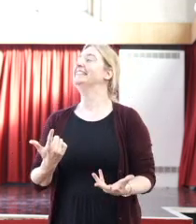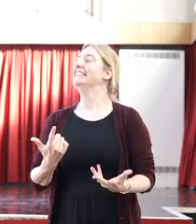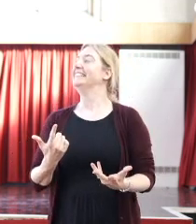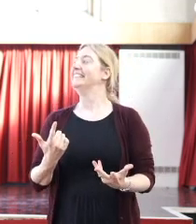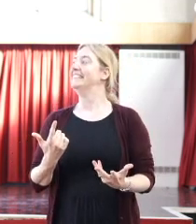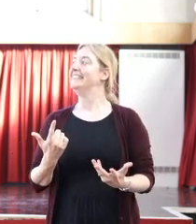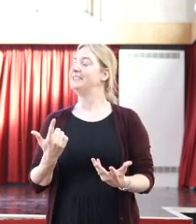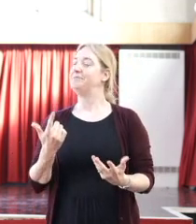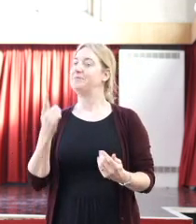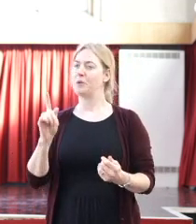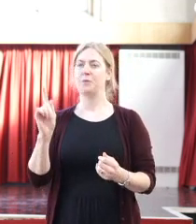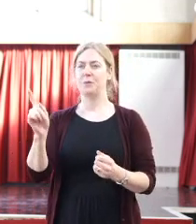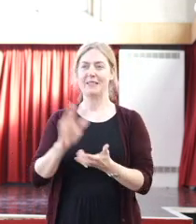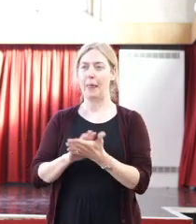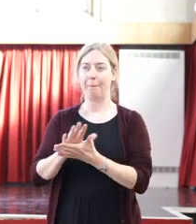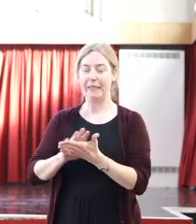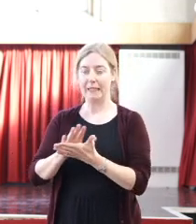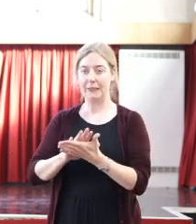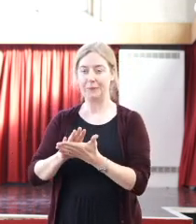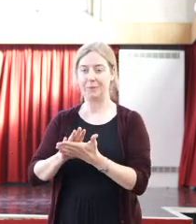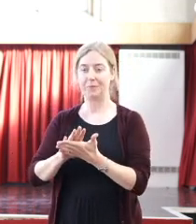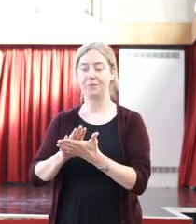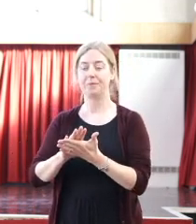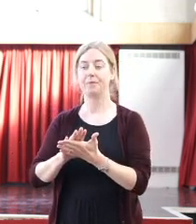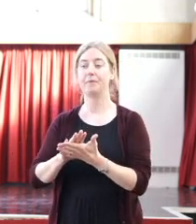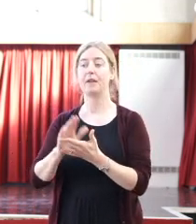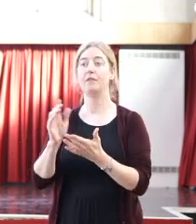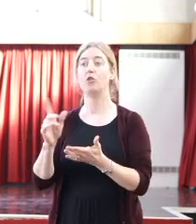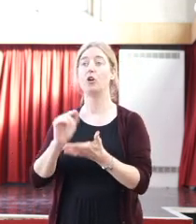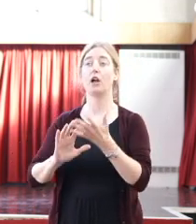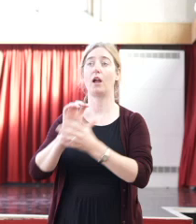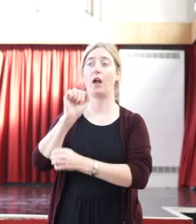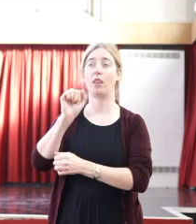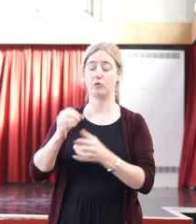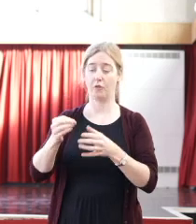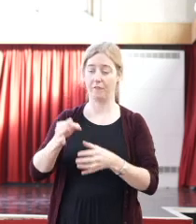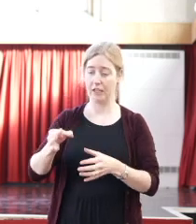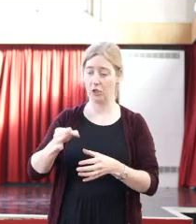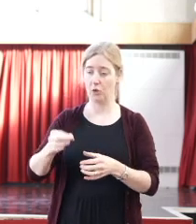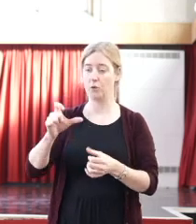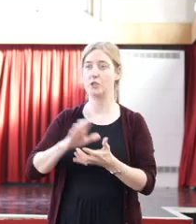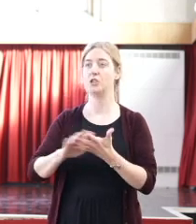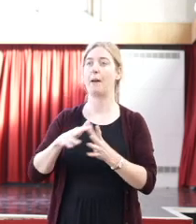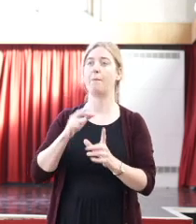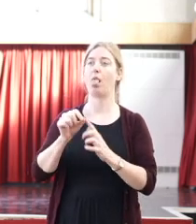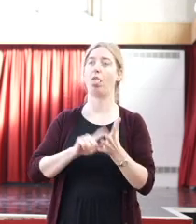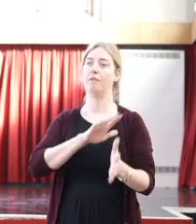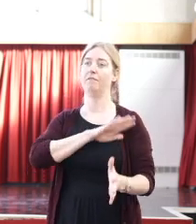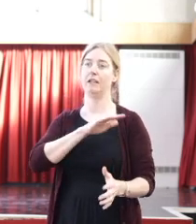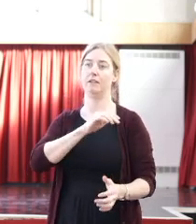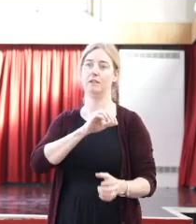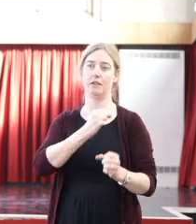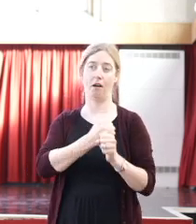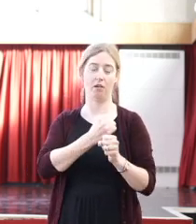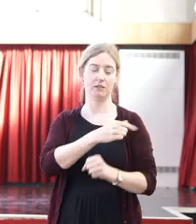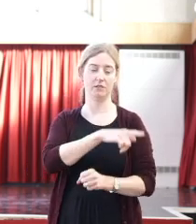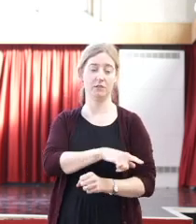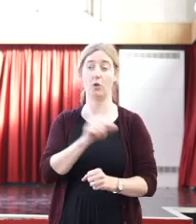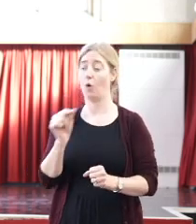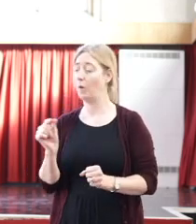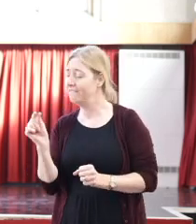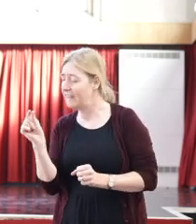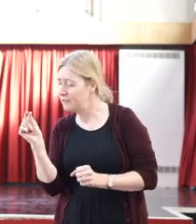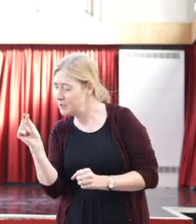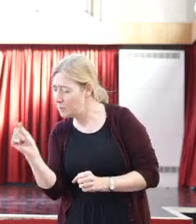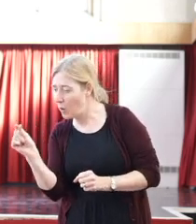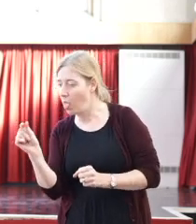So, what does this mean for a little cultural venue in Chapelfield Gardens, or an even littler venue